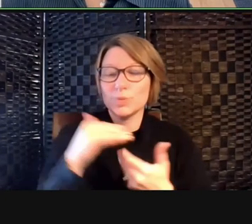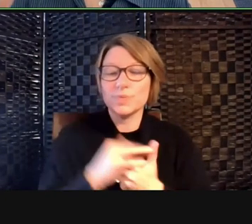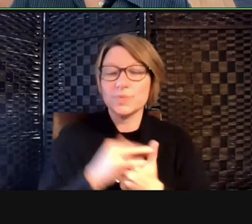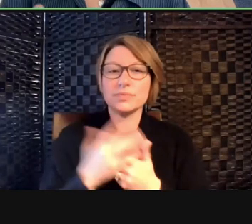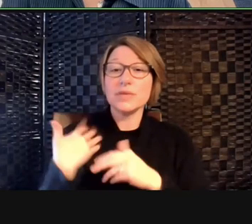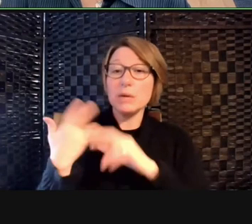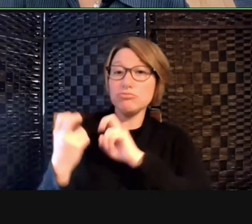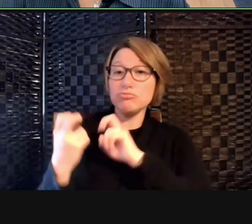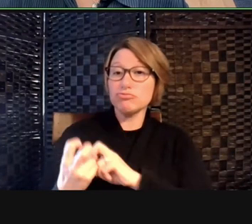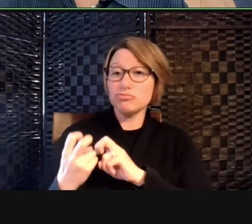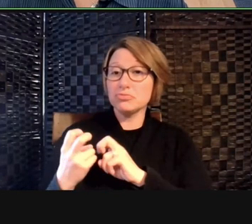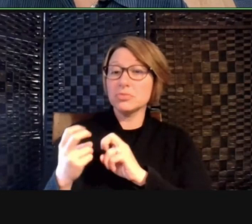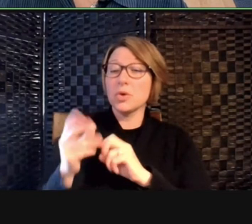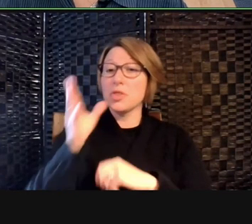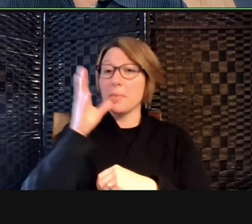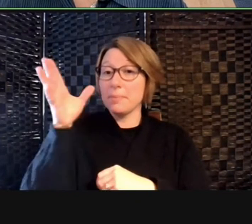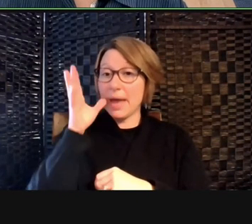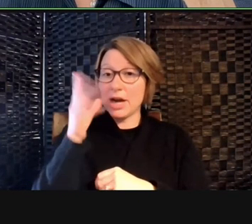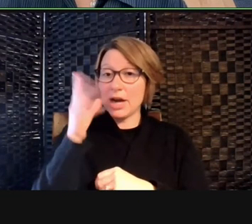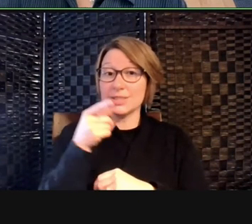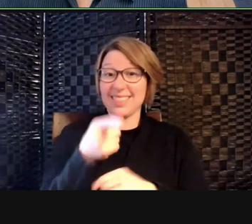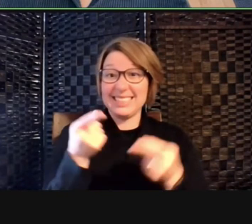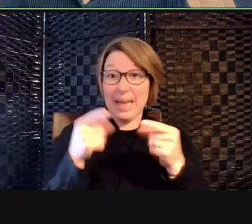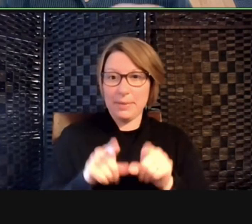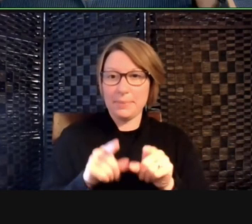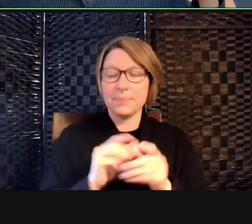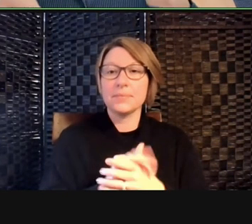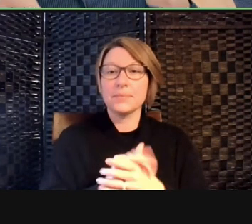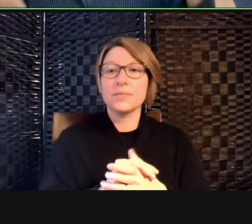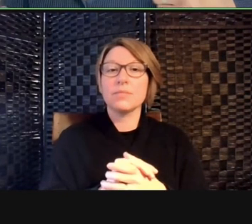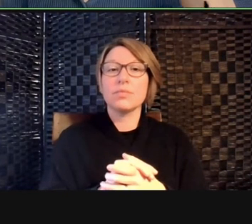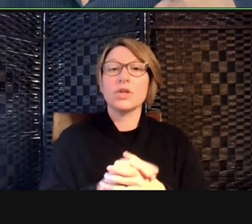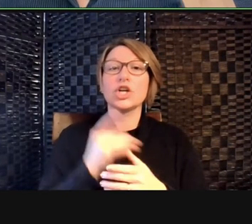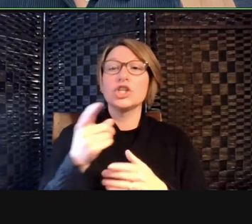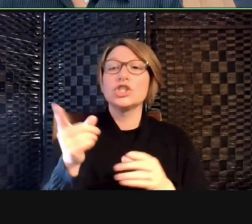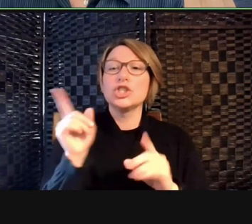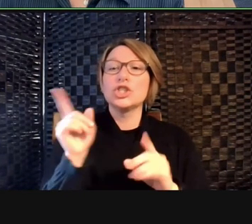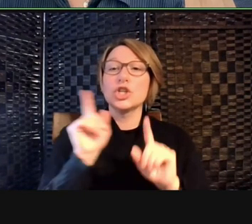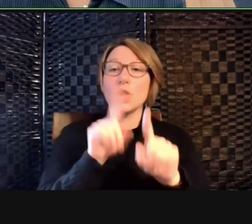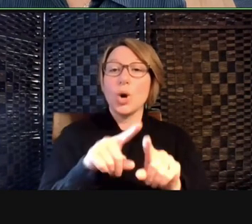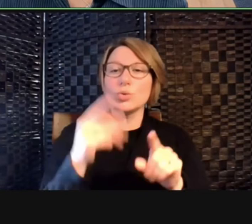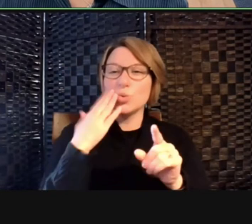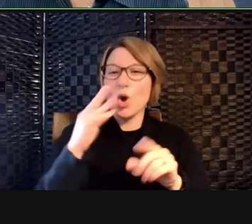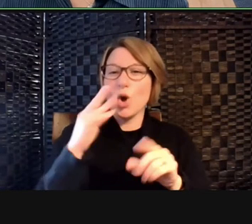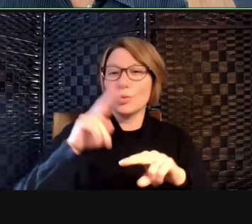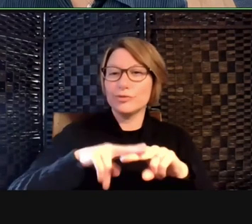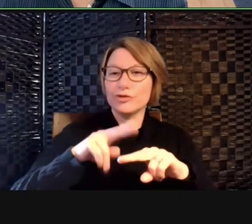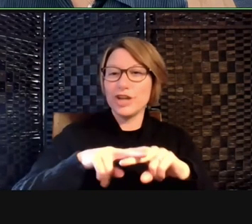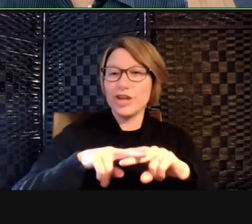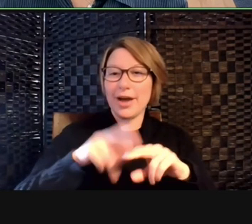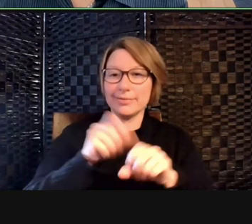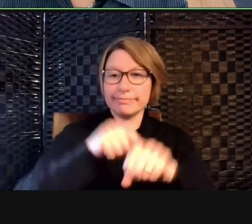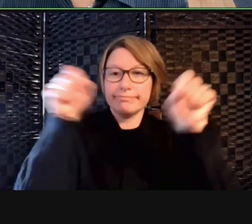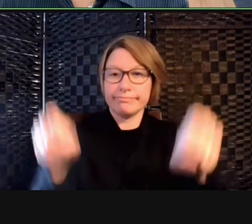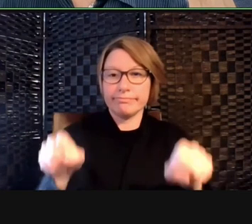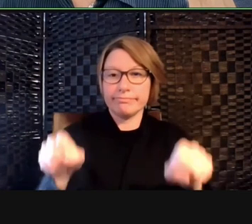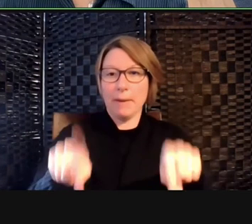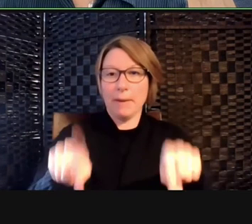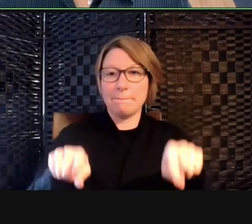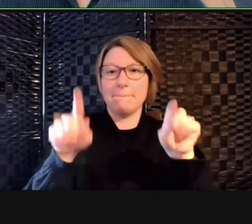her parents when this occurred. So she goes over to those foldable chairs that you bring to parks or soccer